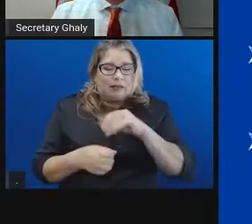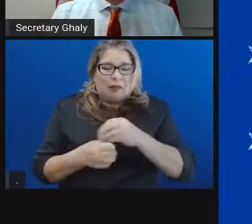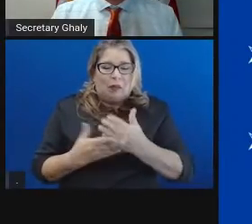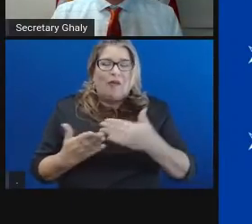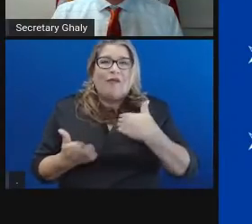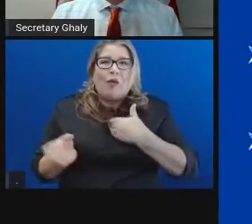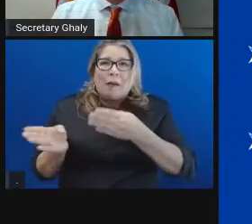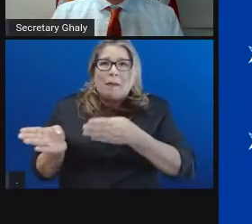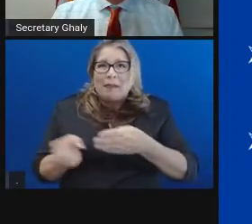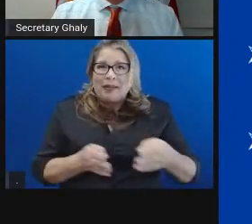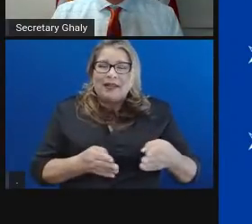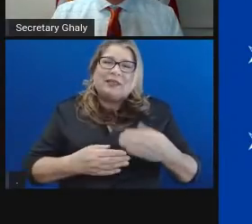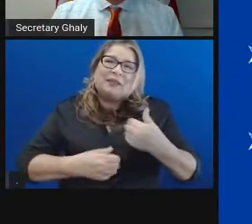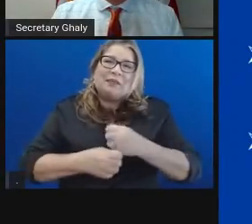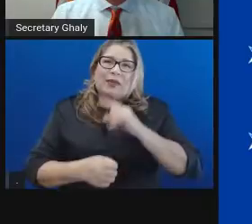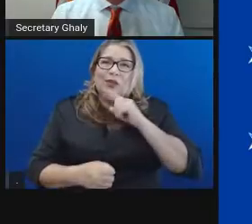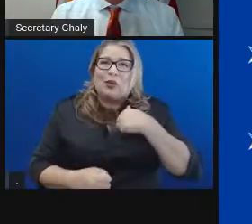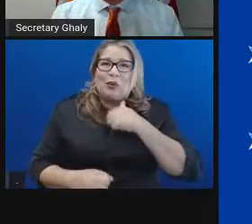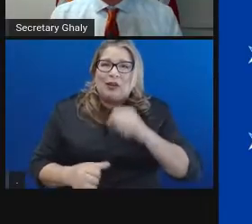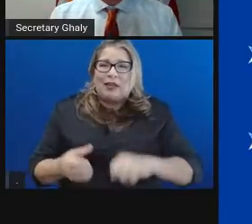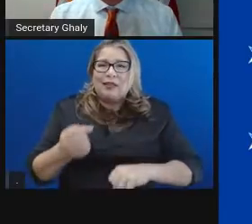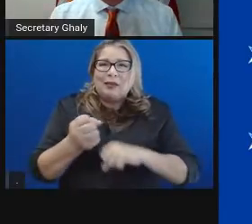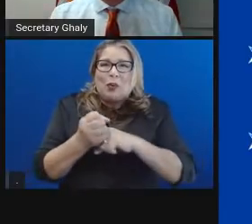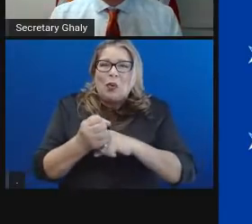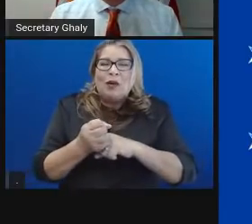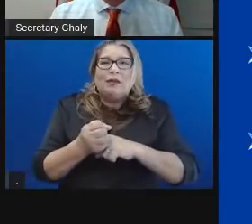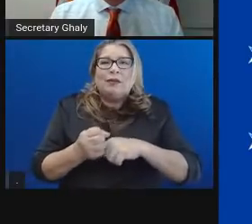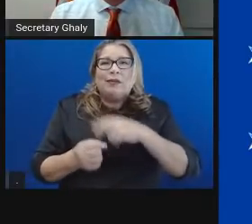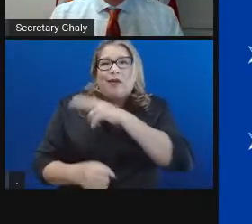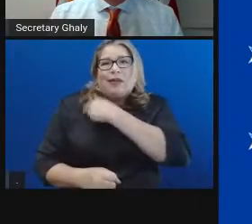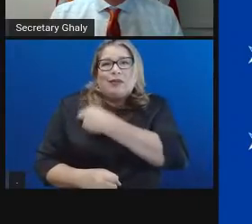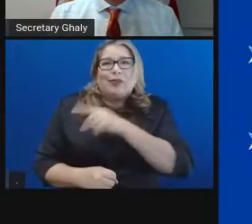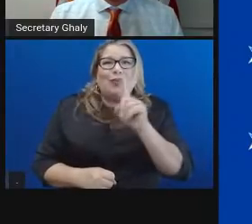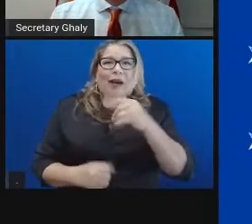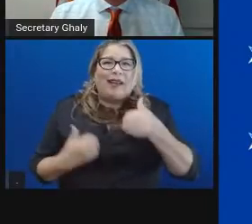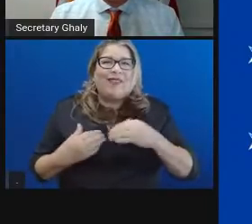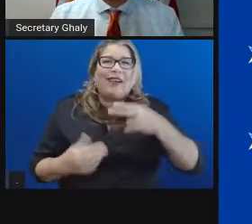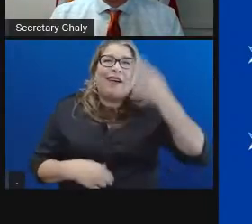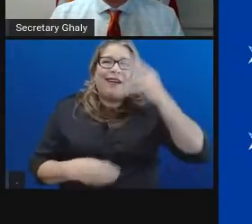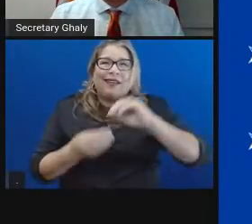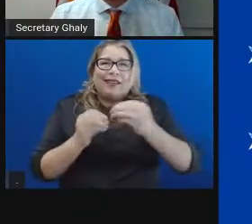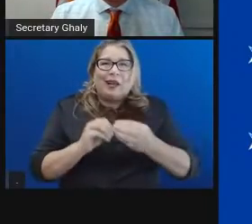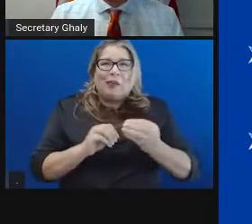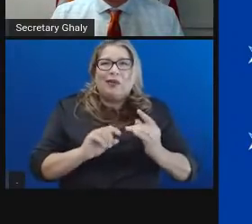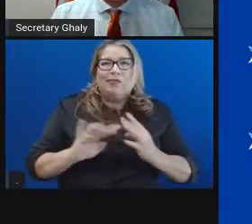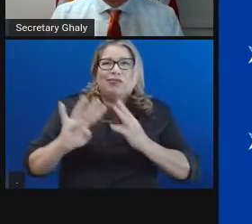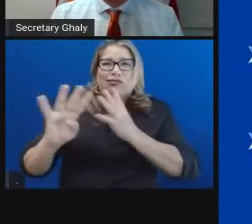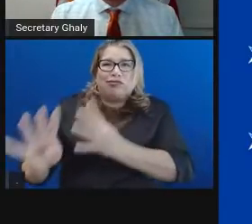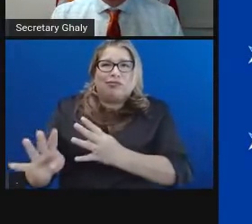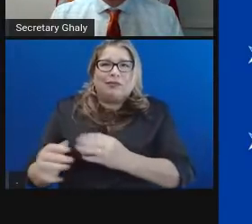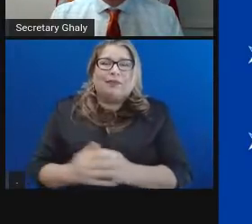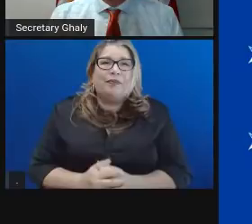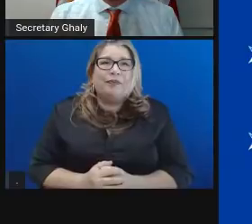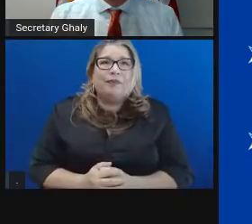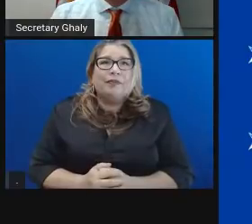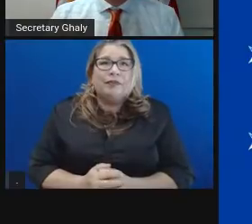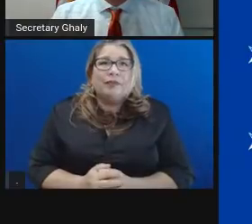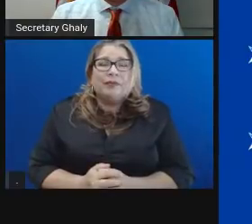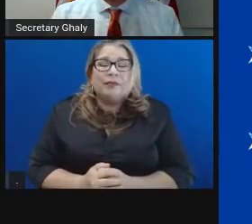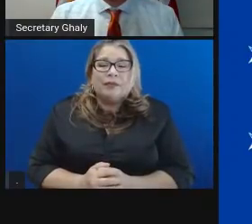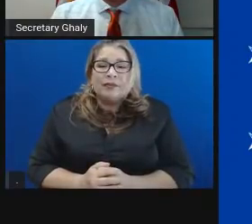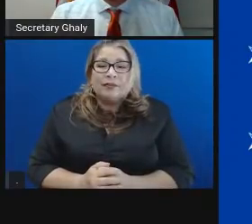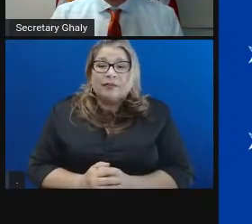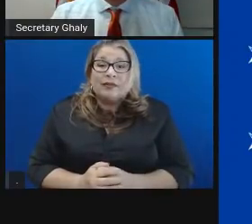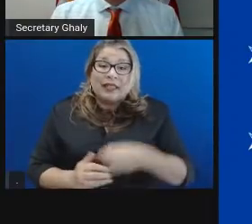to support surge. The last bullet here is something that I'm proud of our team working on. We know that